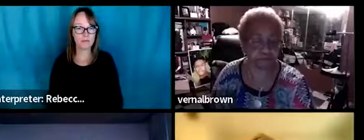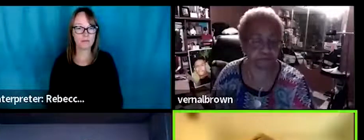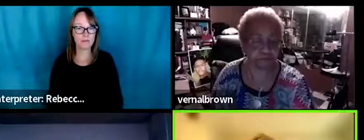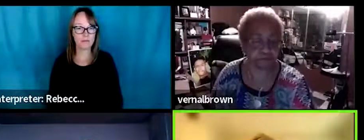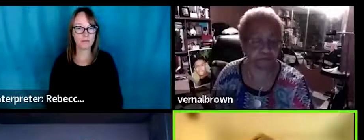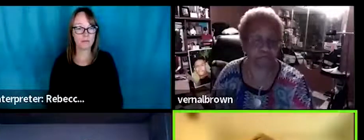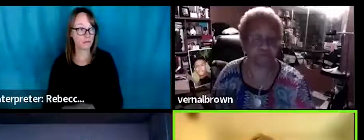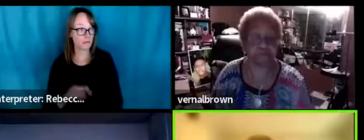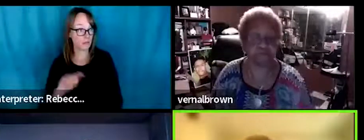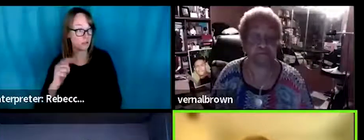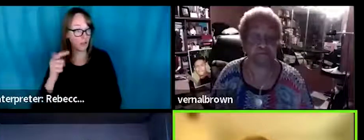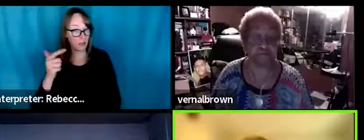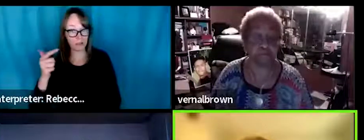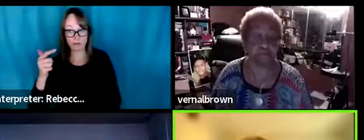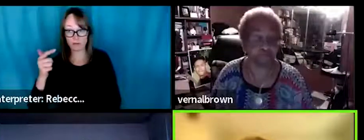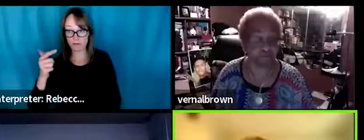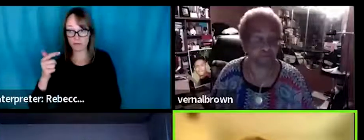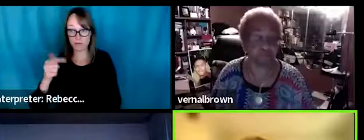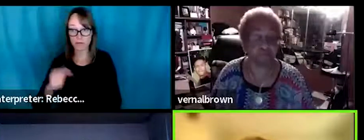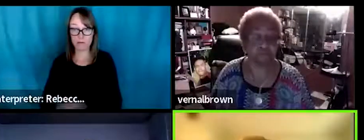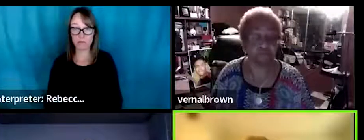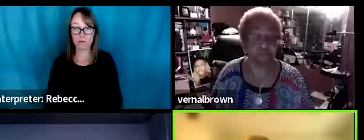Is there a second?